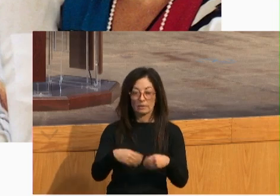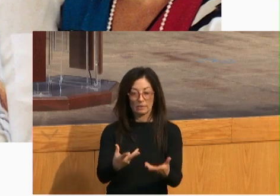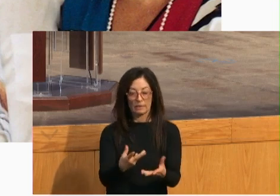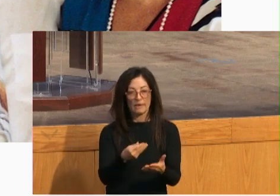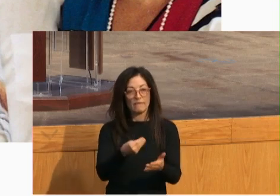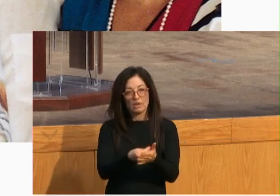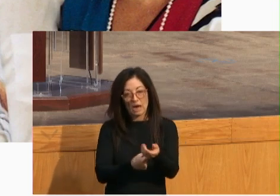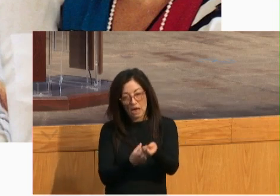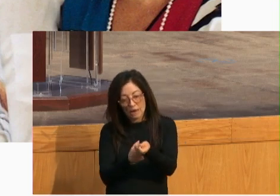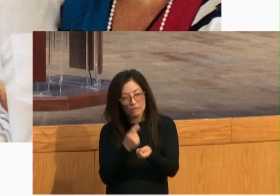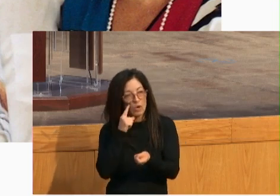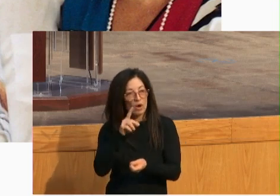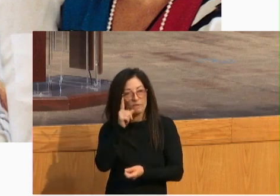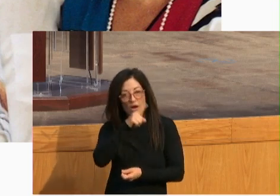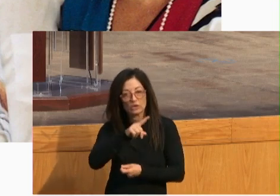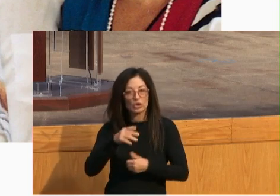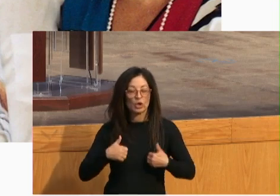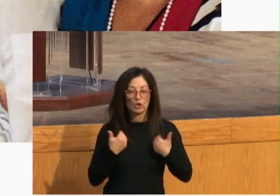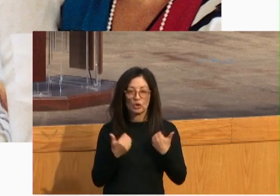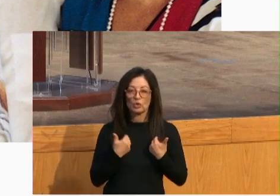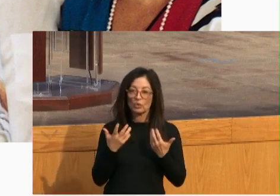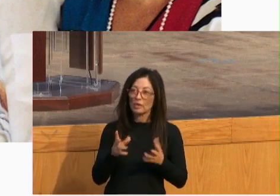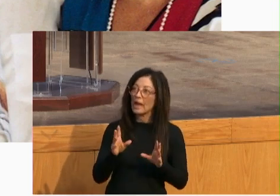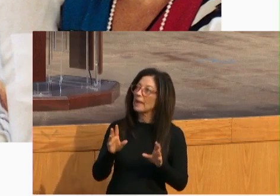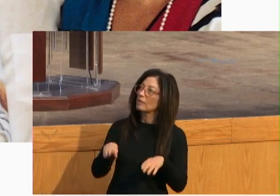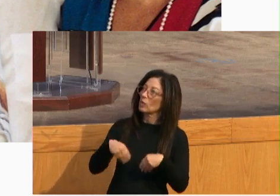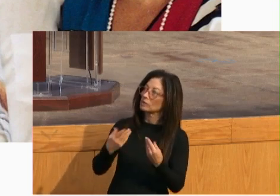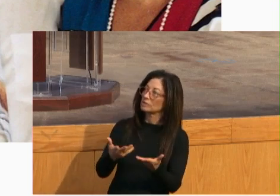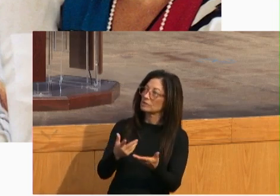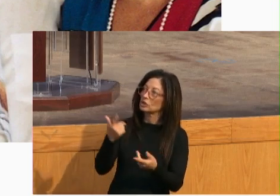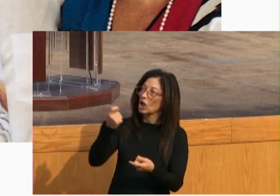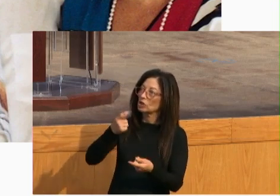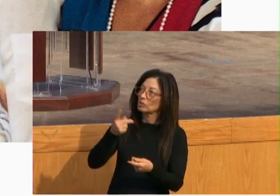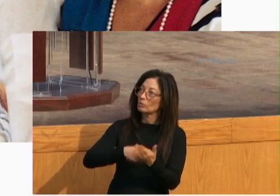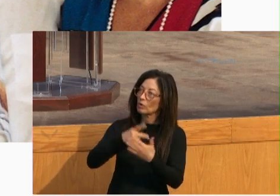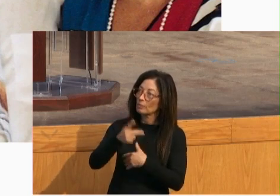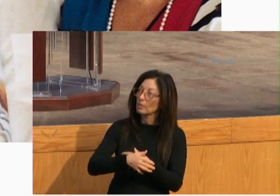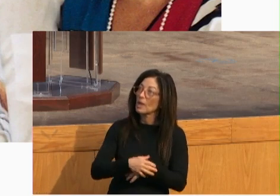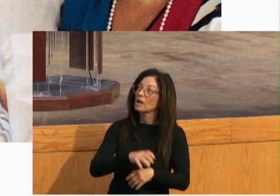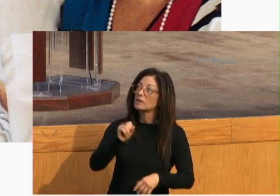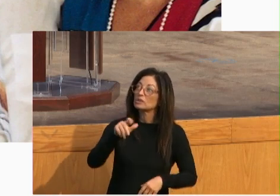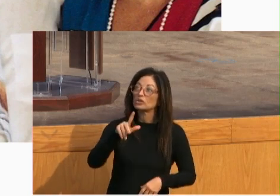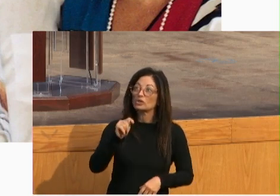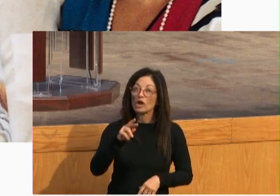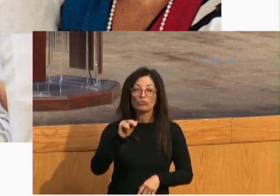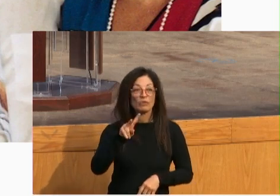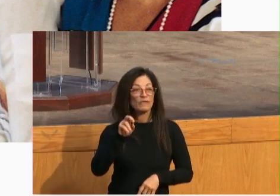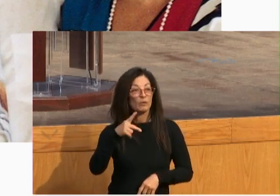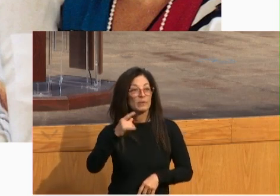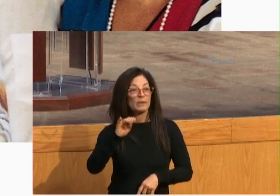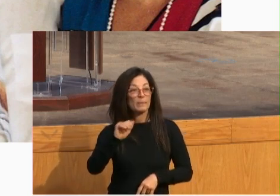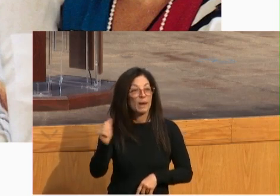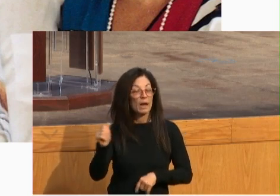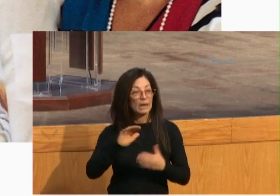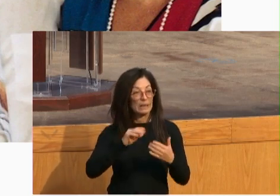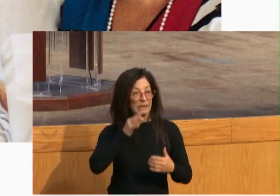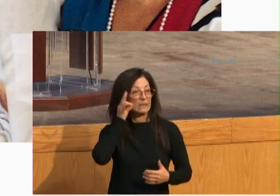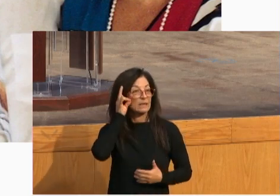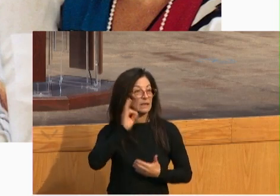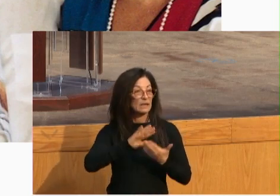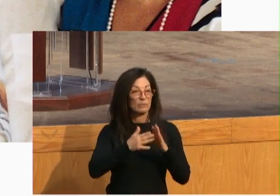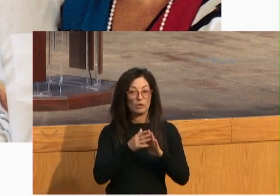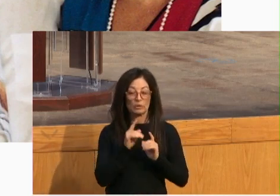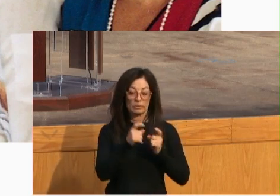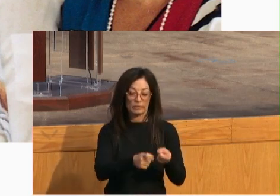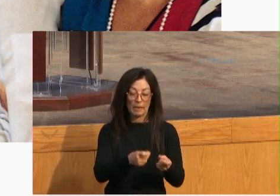and reaffirmed their Nina Mason Scholars Program. The Salt River Pima Indian Community has committed money to